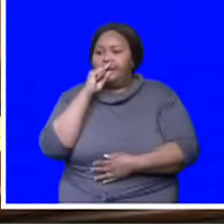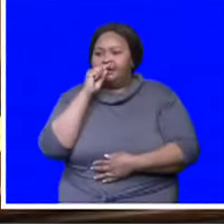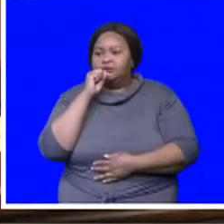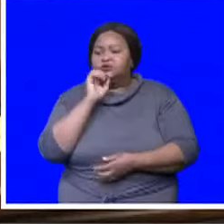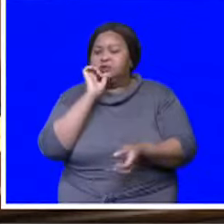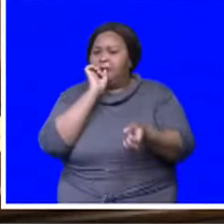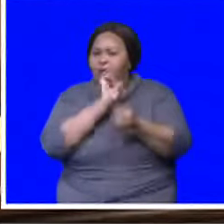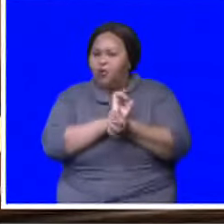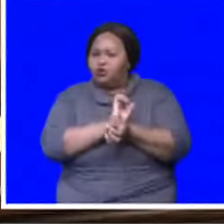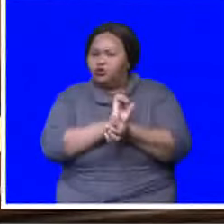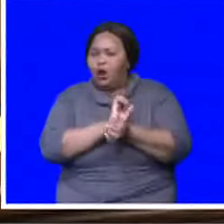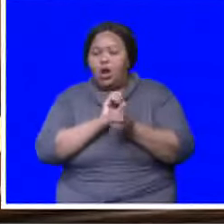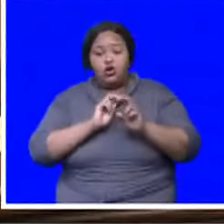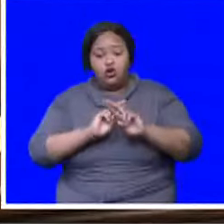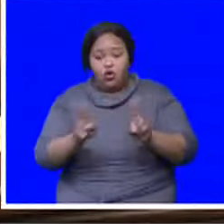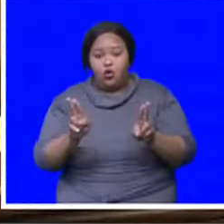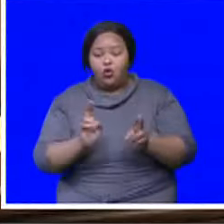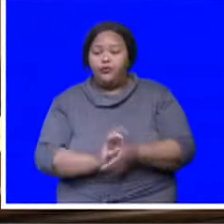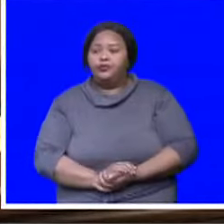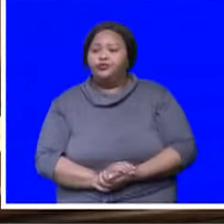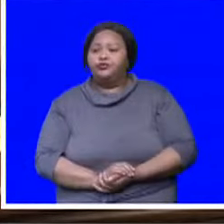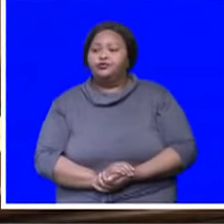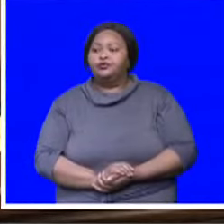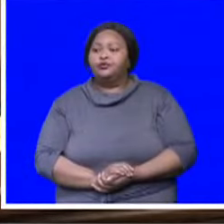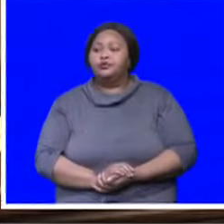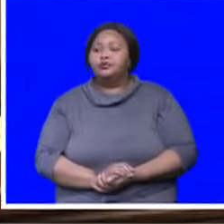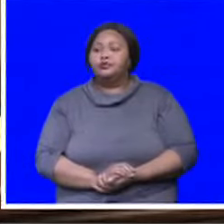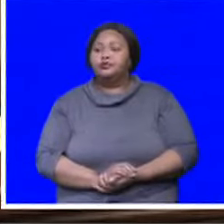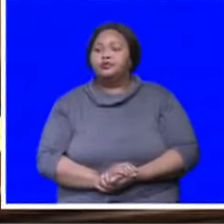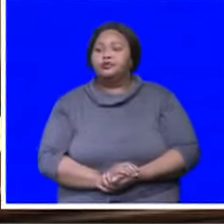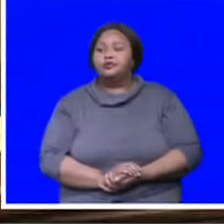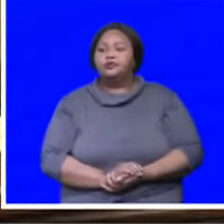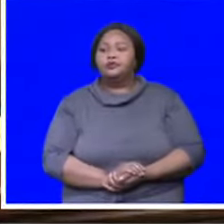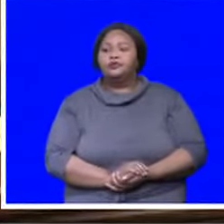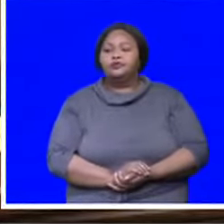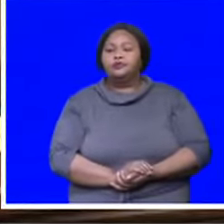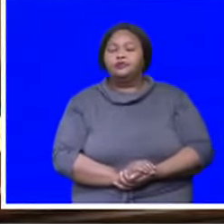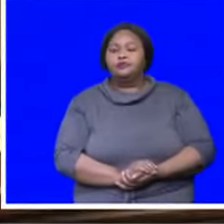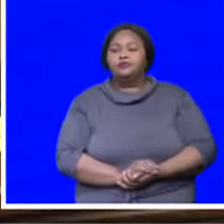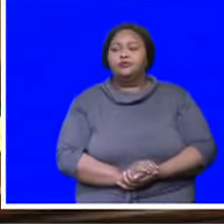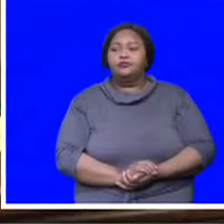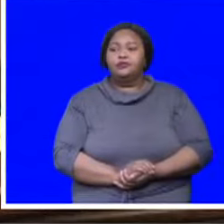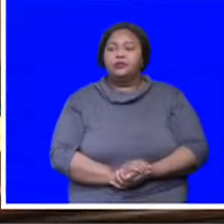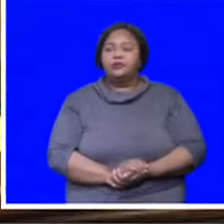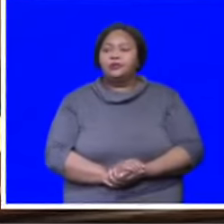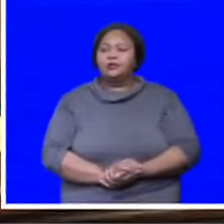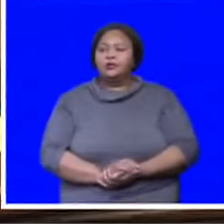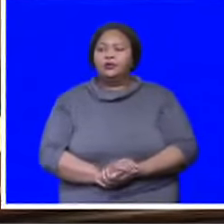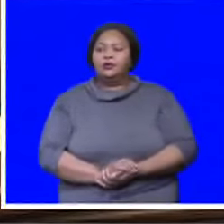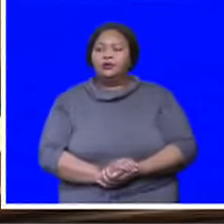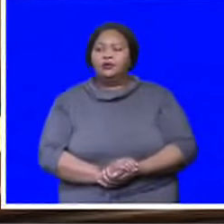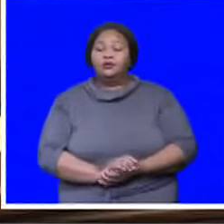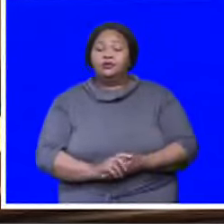Selboshiwe and police. Listen, Jan Kazalo. The good thing is